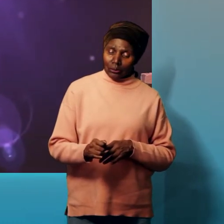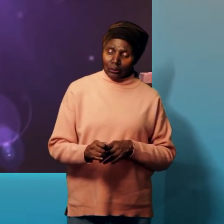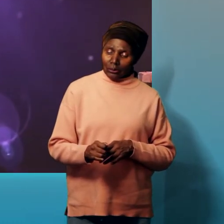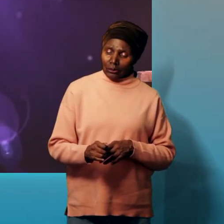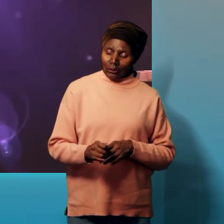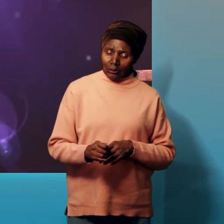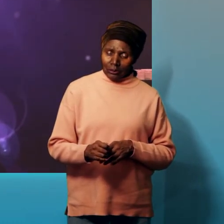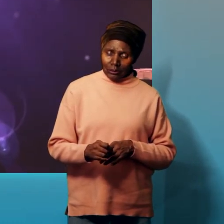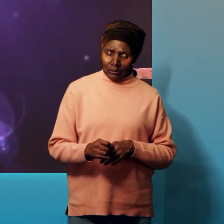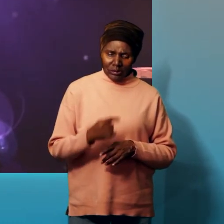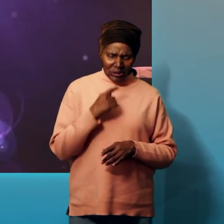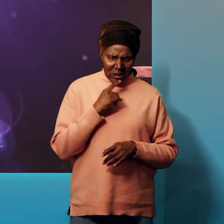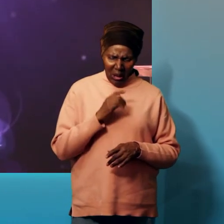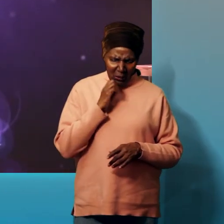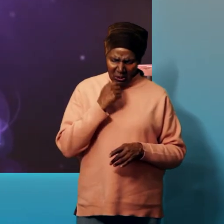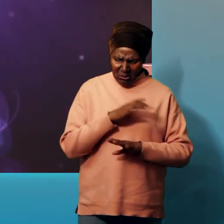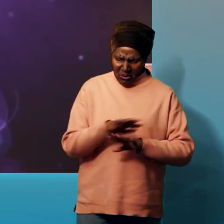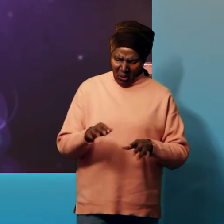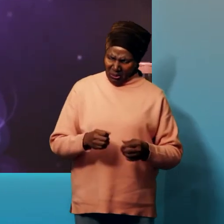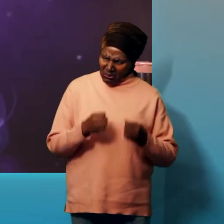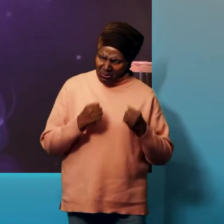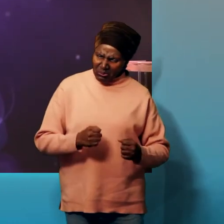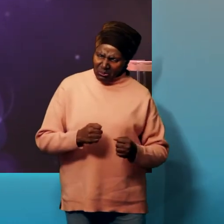defense of himself. I'm not going to do that.